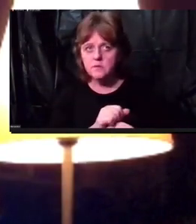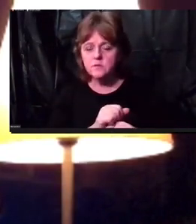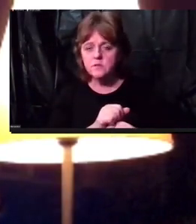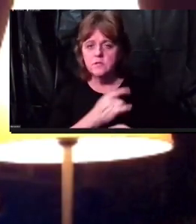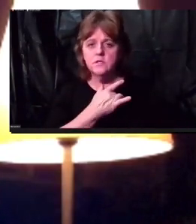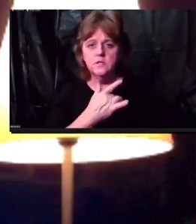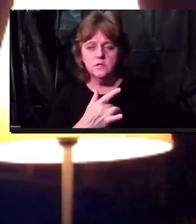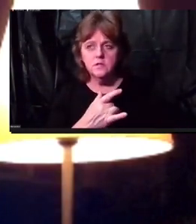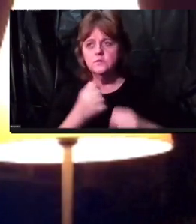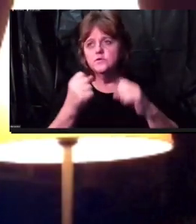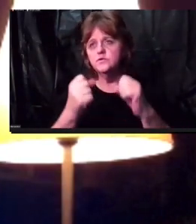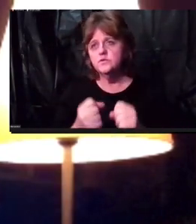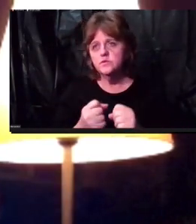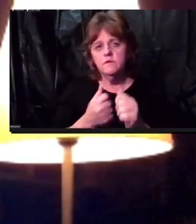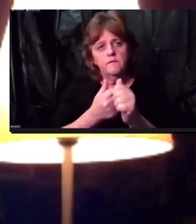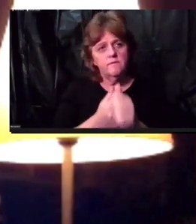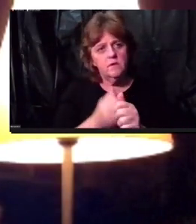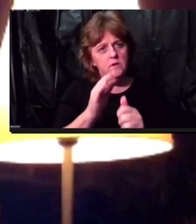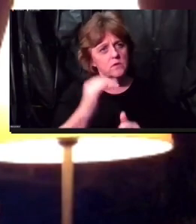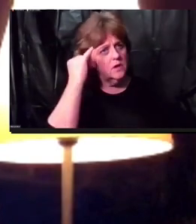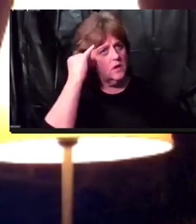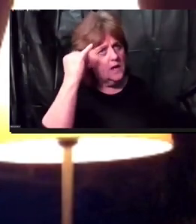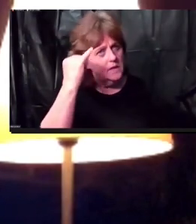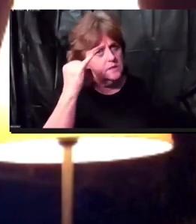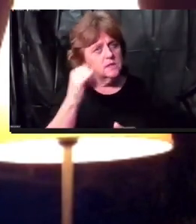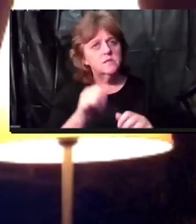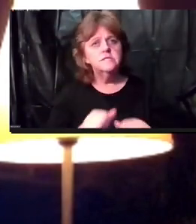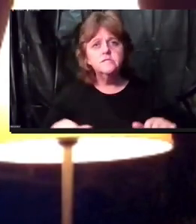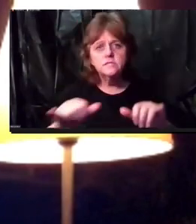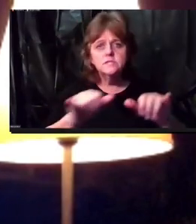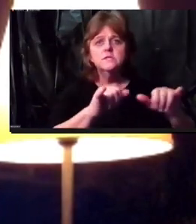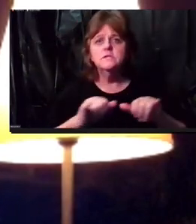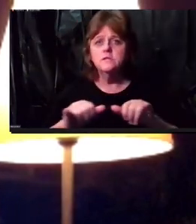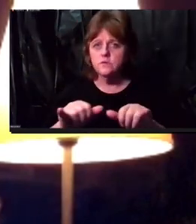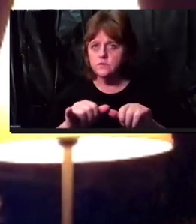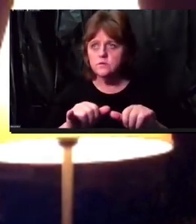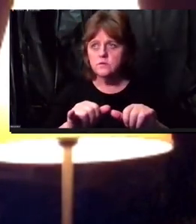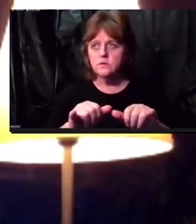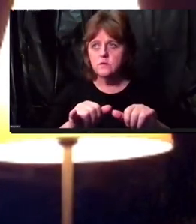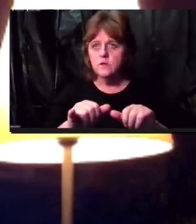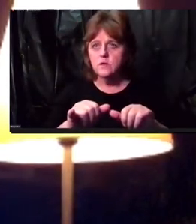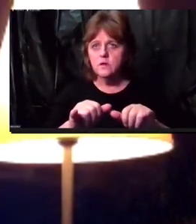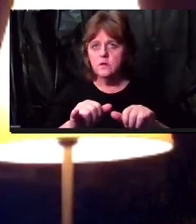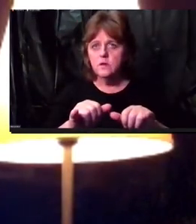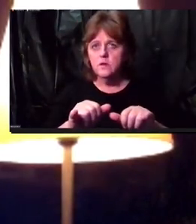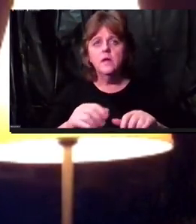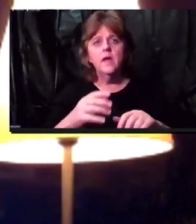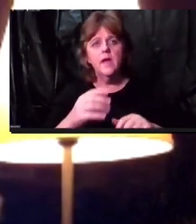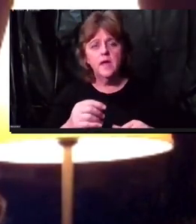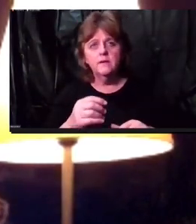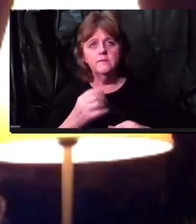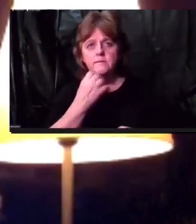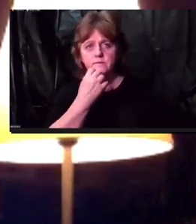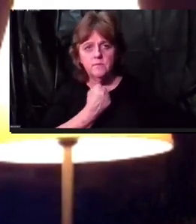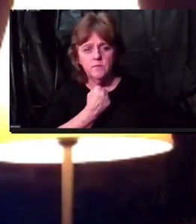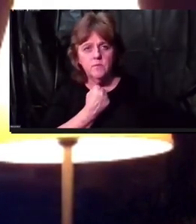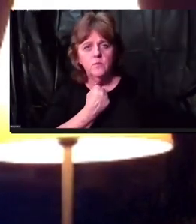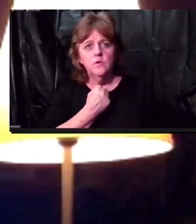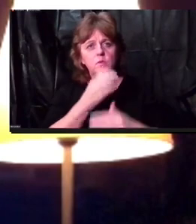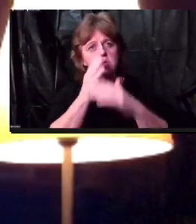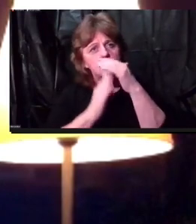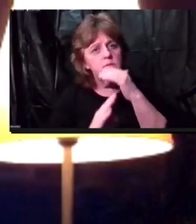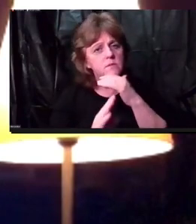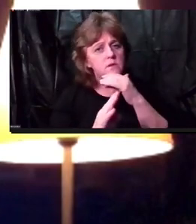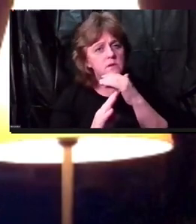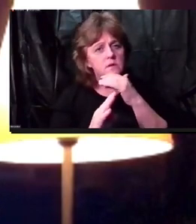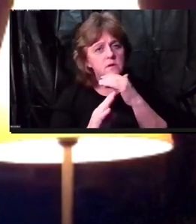holding strongly to their ideals and standards, but holding them tentatively and with humility